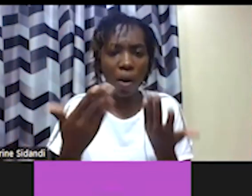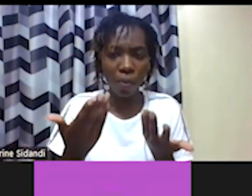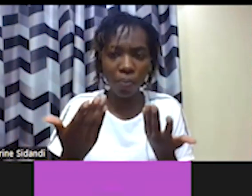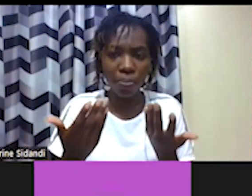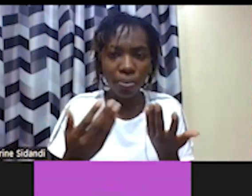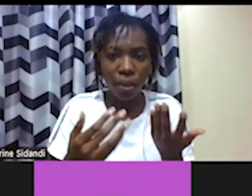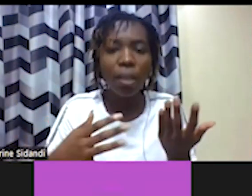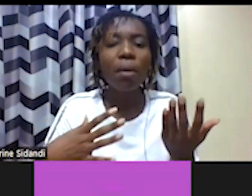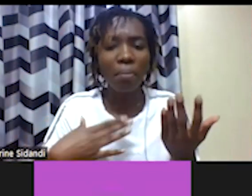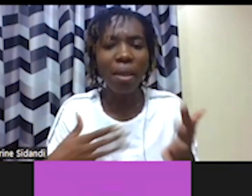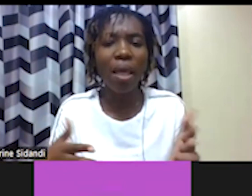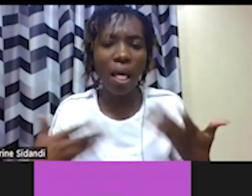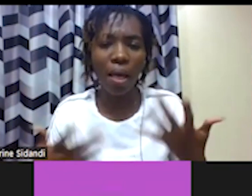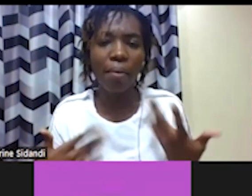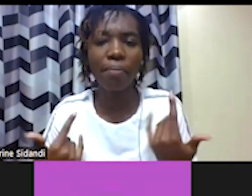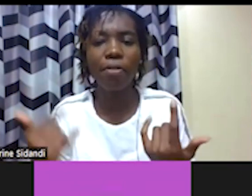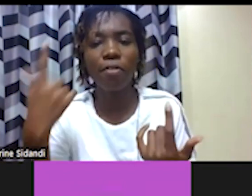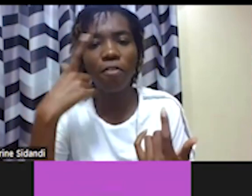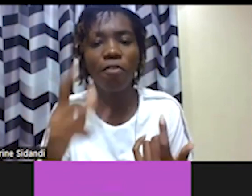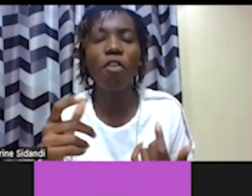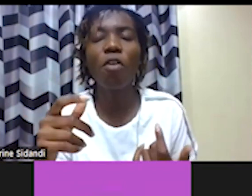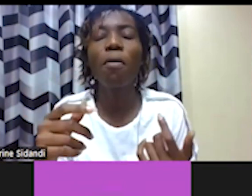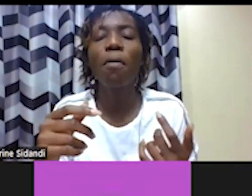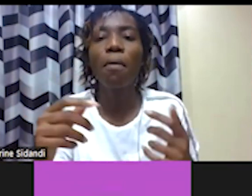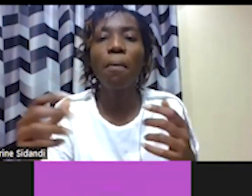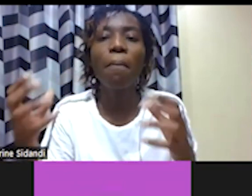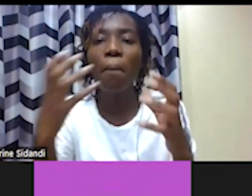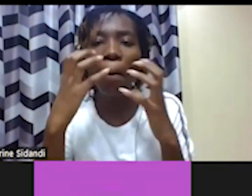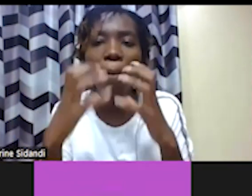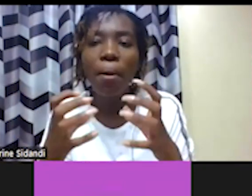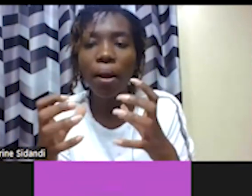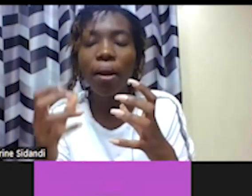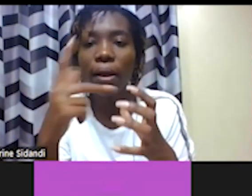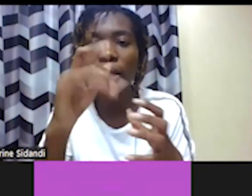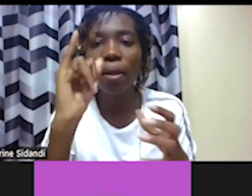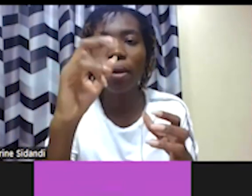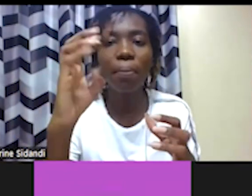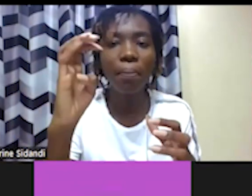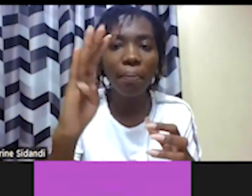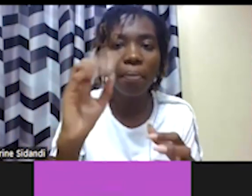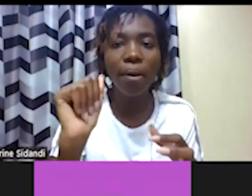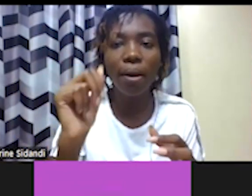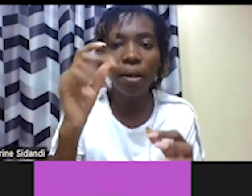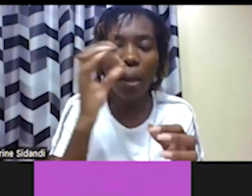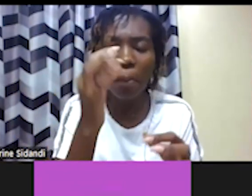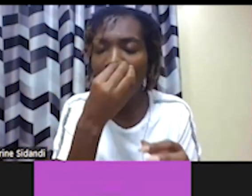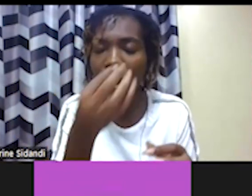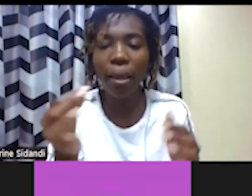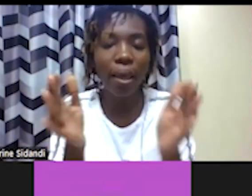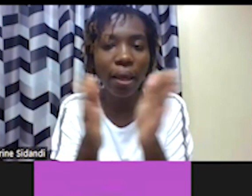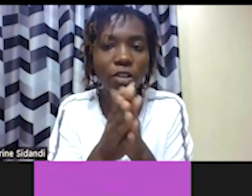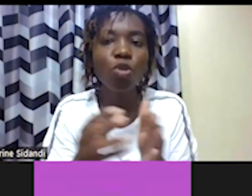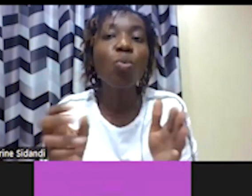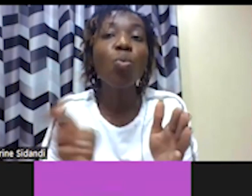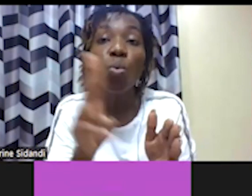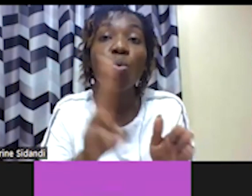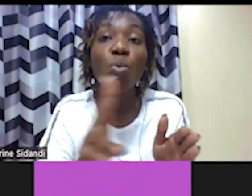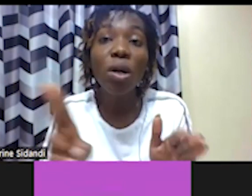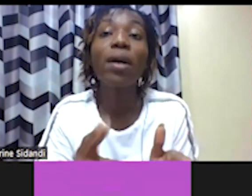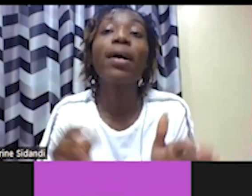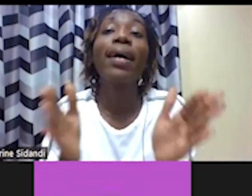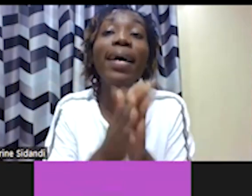I'm grateful to the late President Mwai Kibaki, the members of parliament, retired President Uhuru, and our